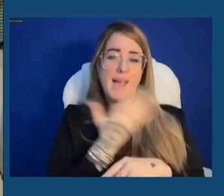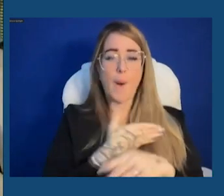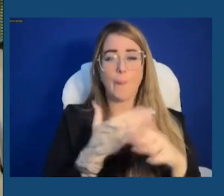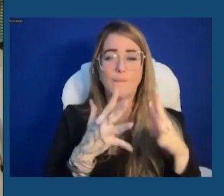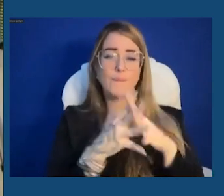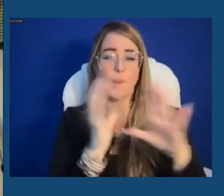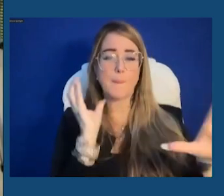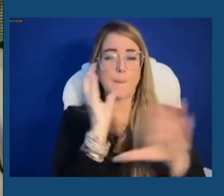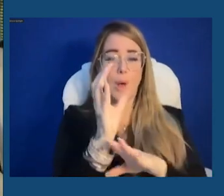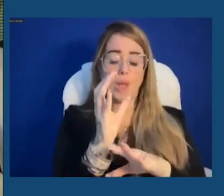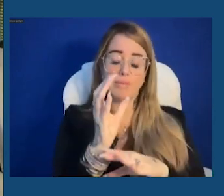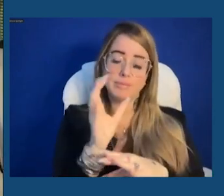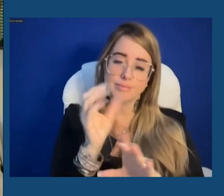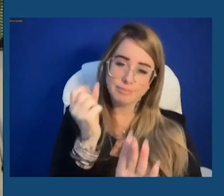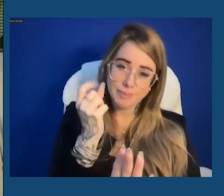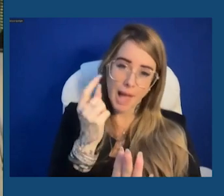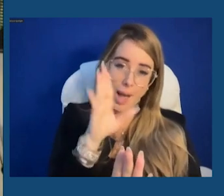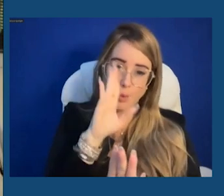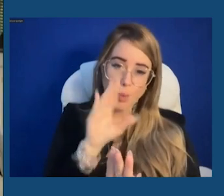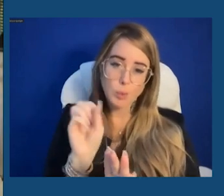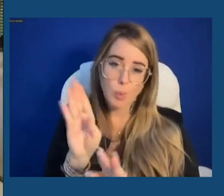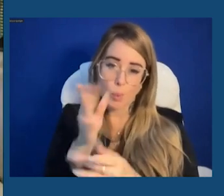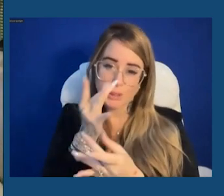really didn't care who won. I